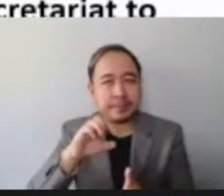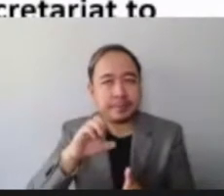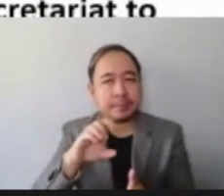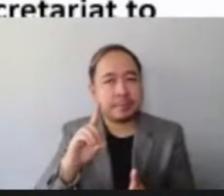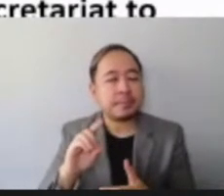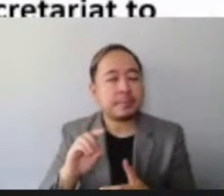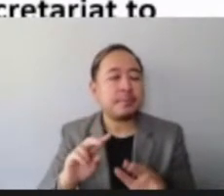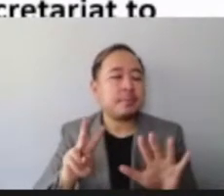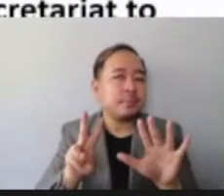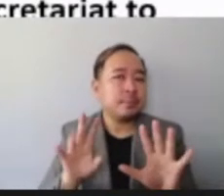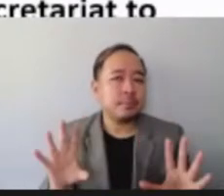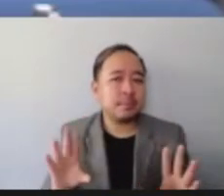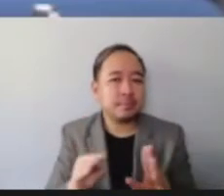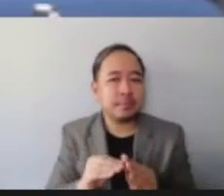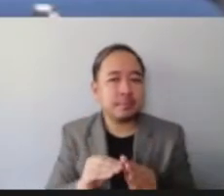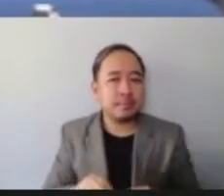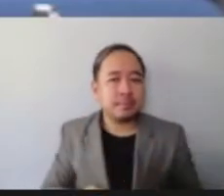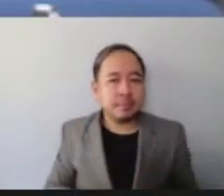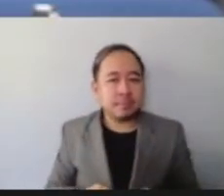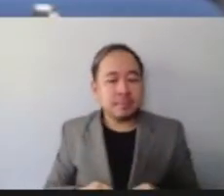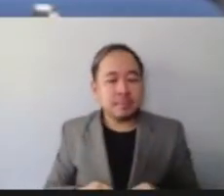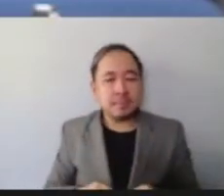thank you very much chair